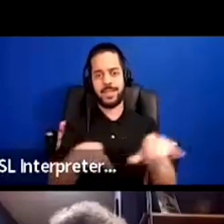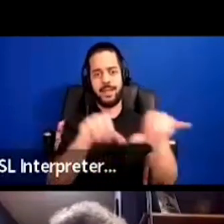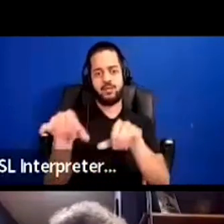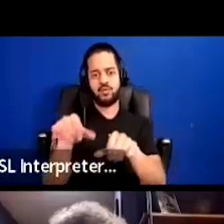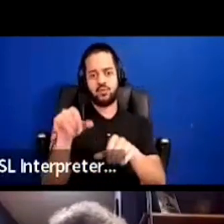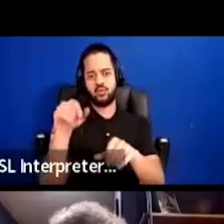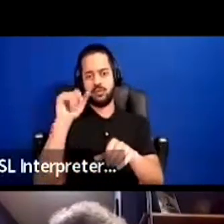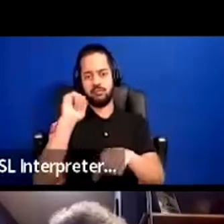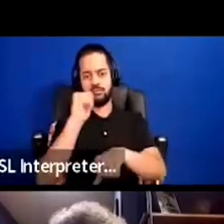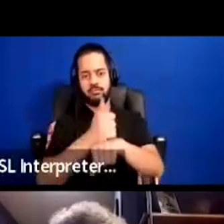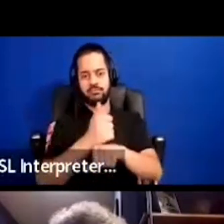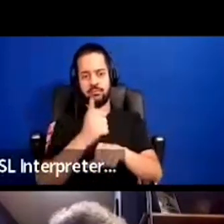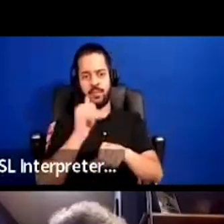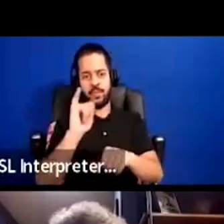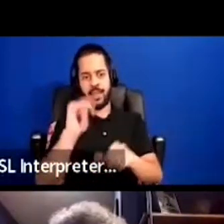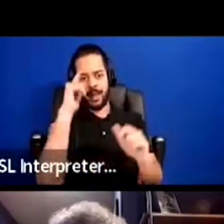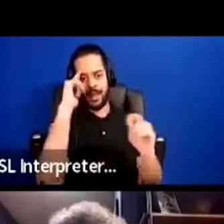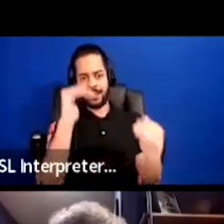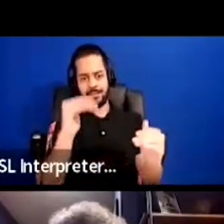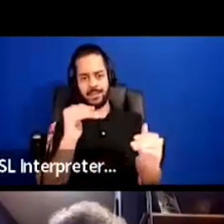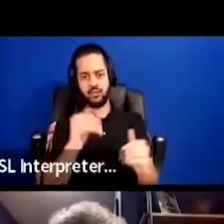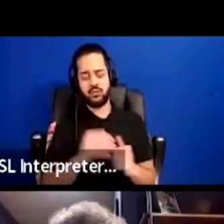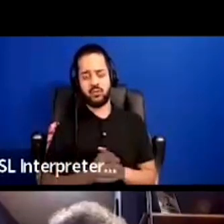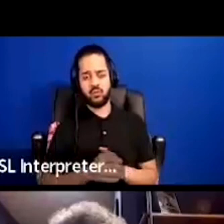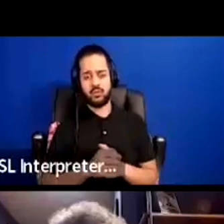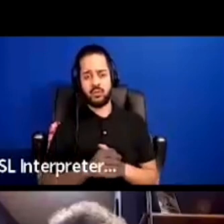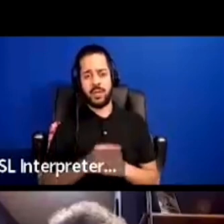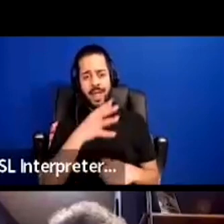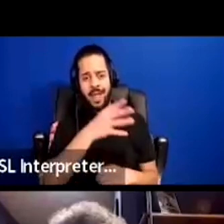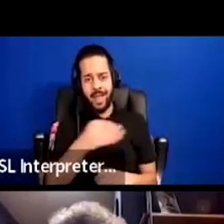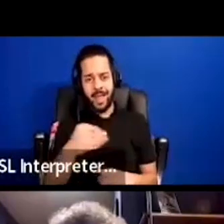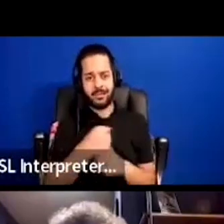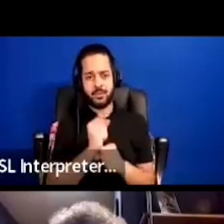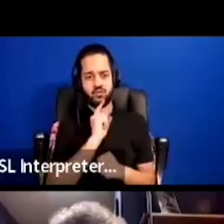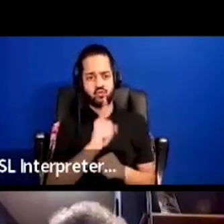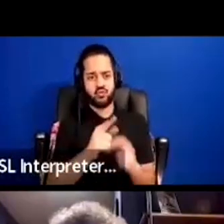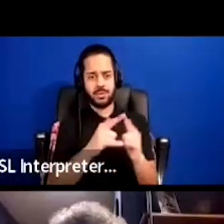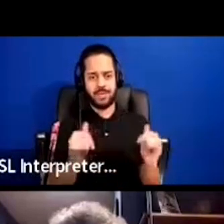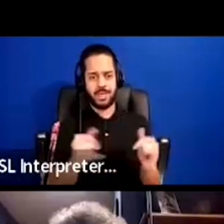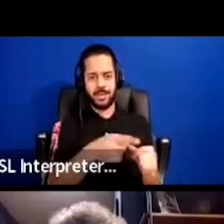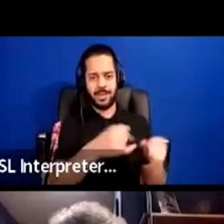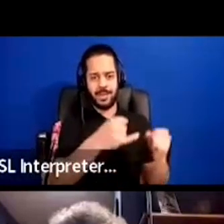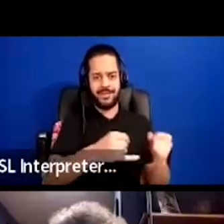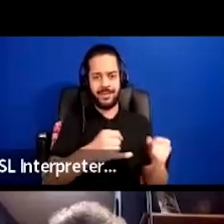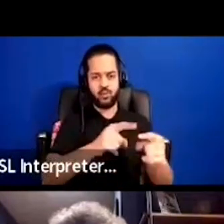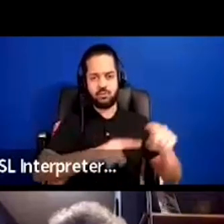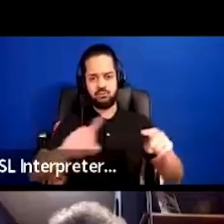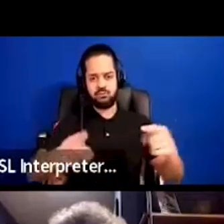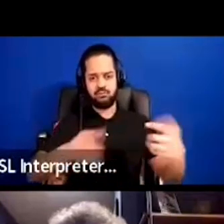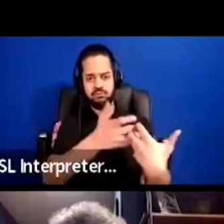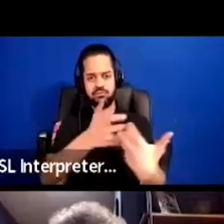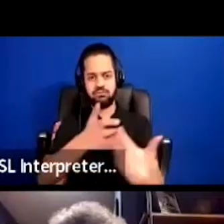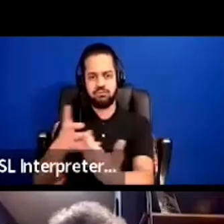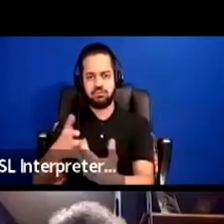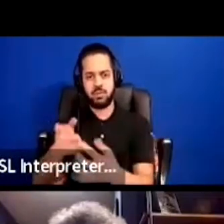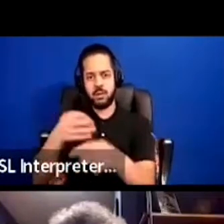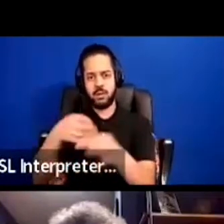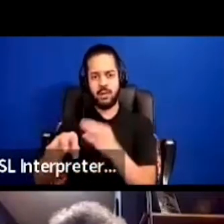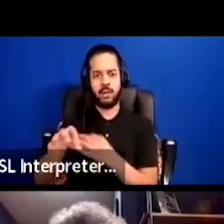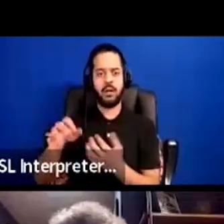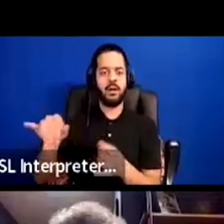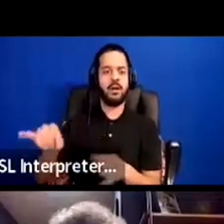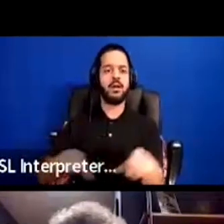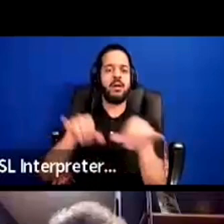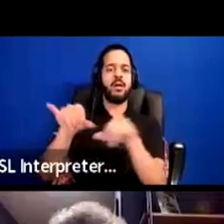that? And again, making sure that it's individualized and not what you would expect a third grader to do. It needs to really